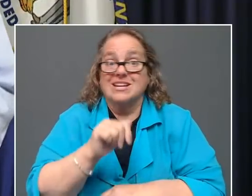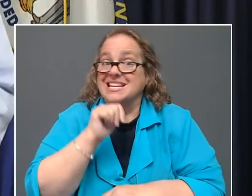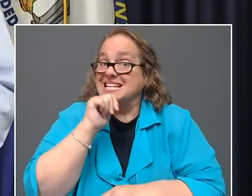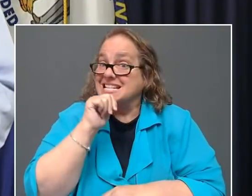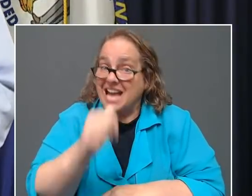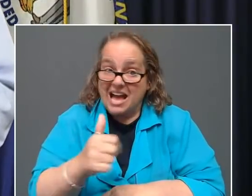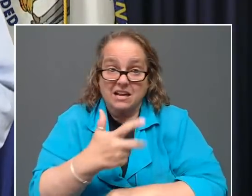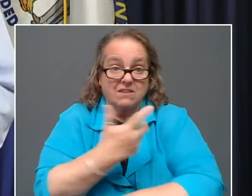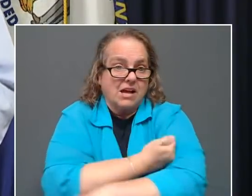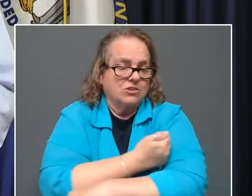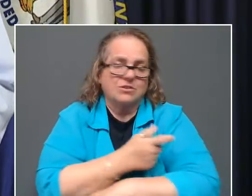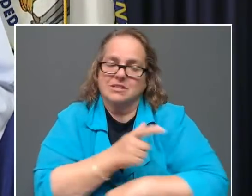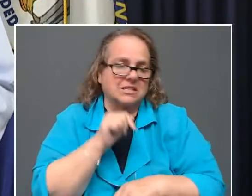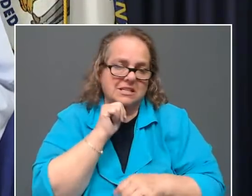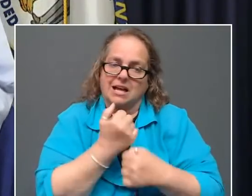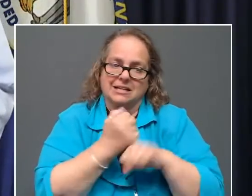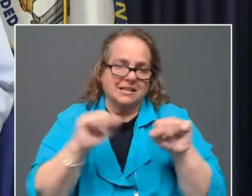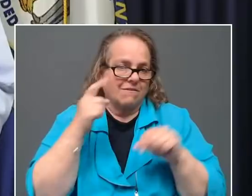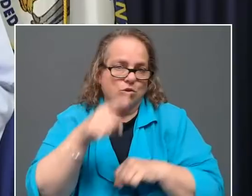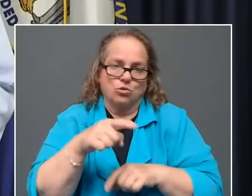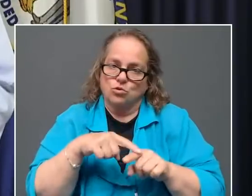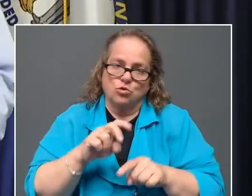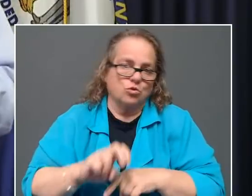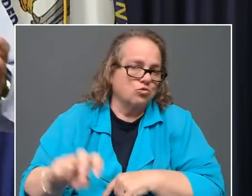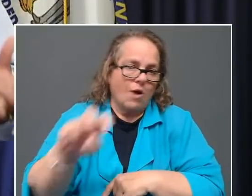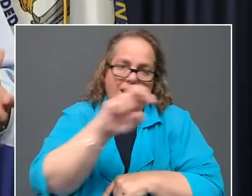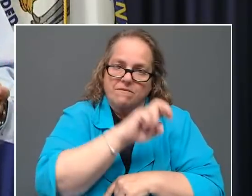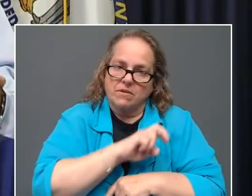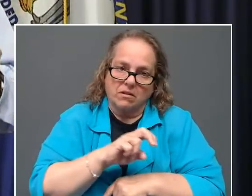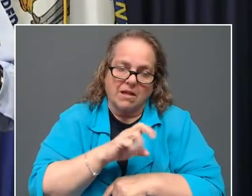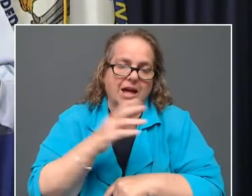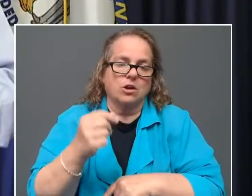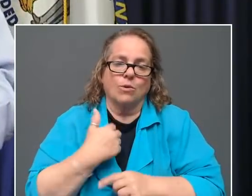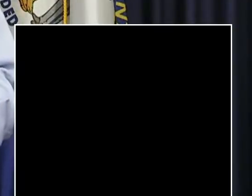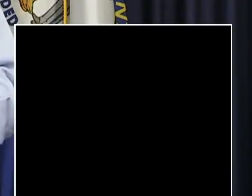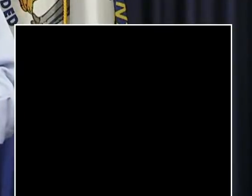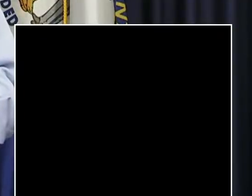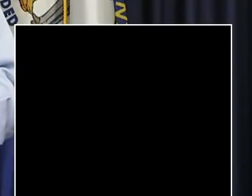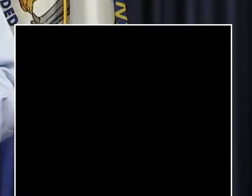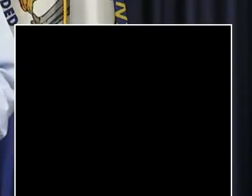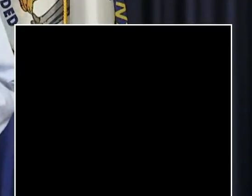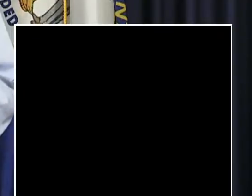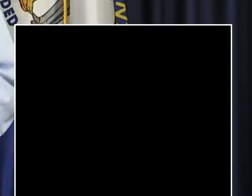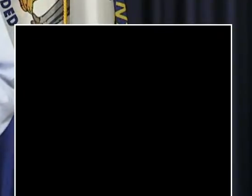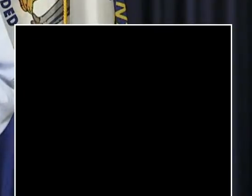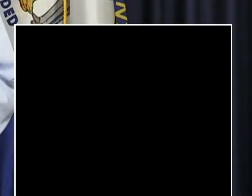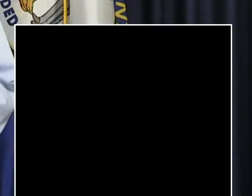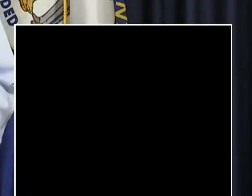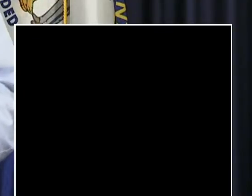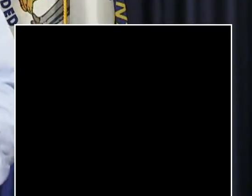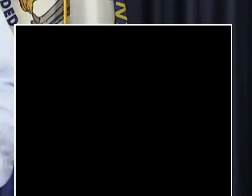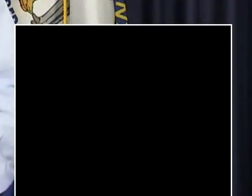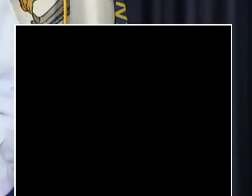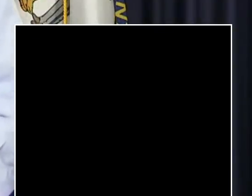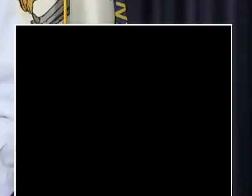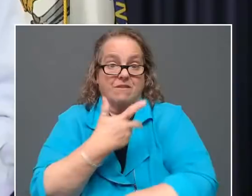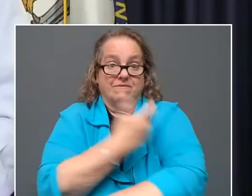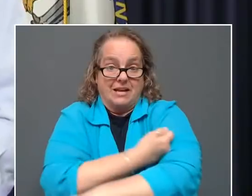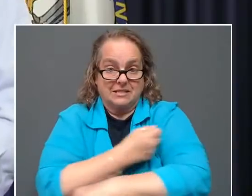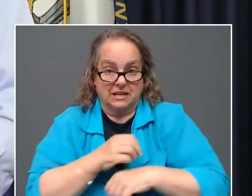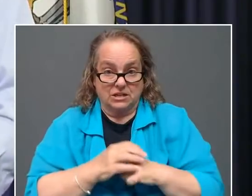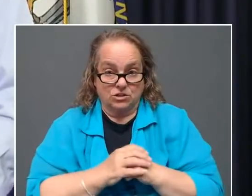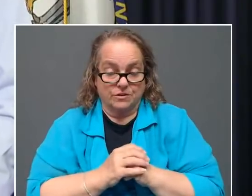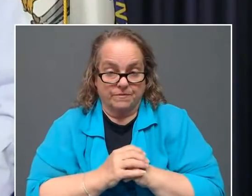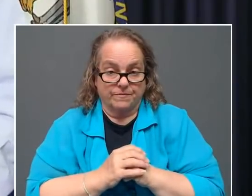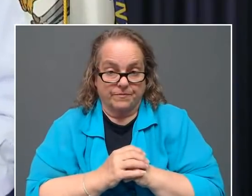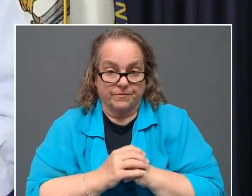are not safe, and we recommend against them. So get vaccinated. All right, looking at